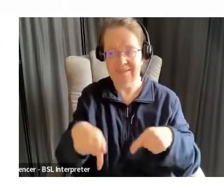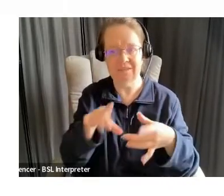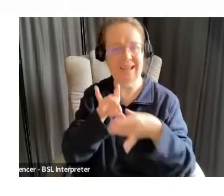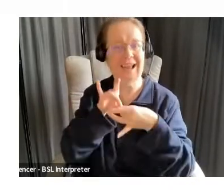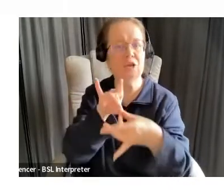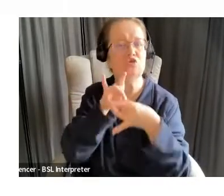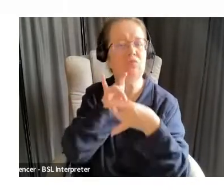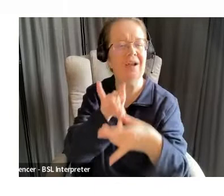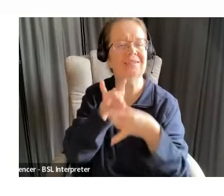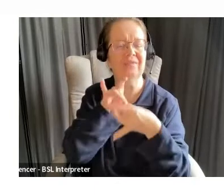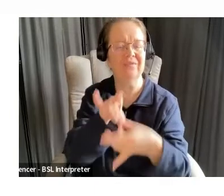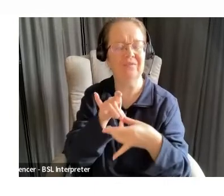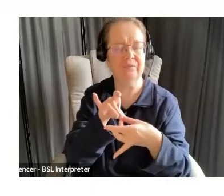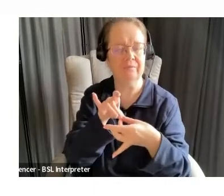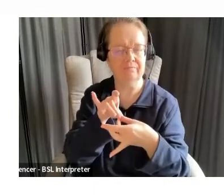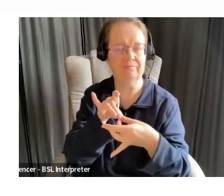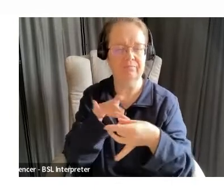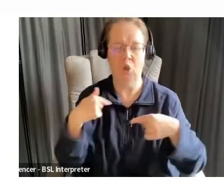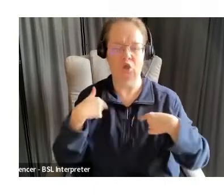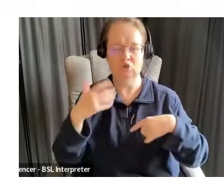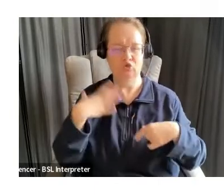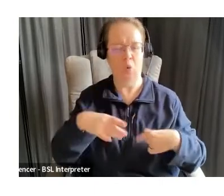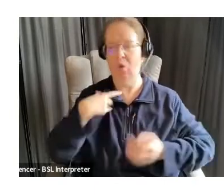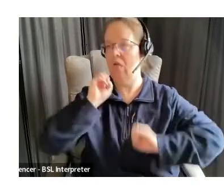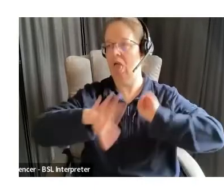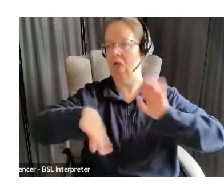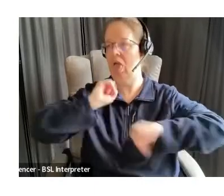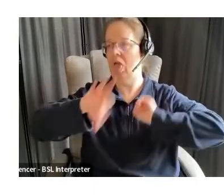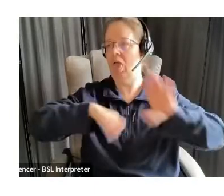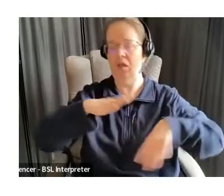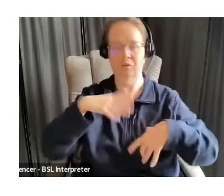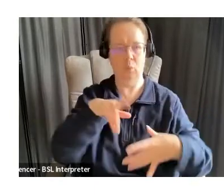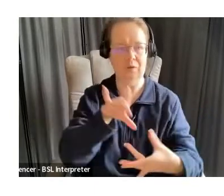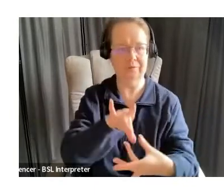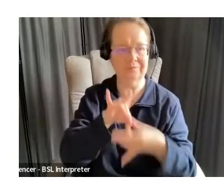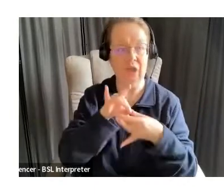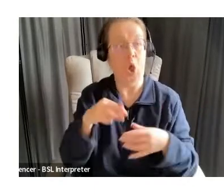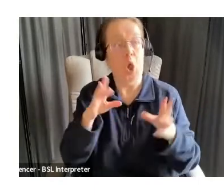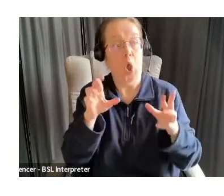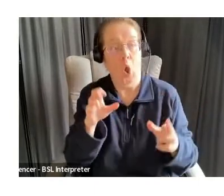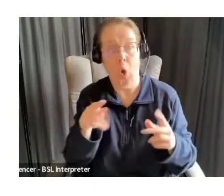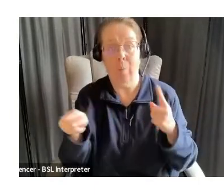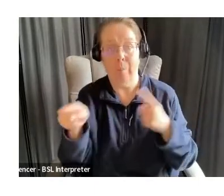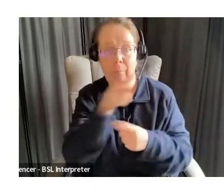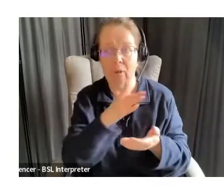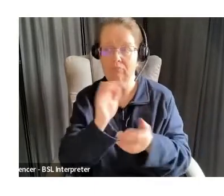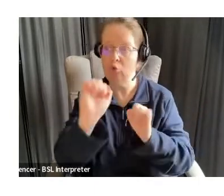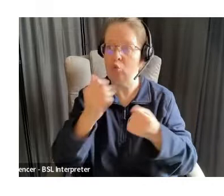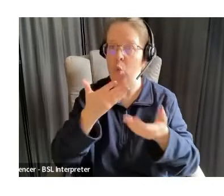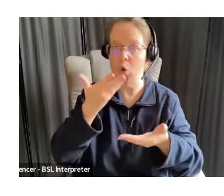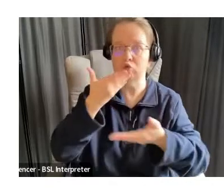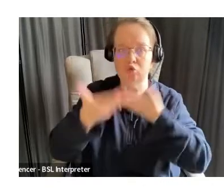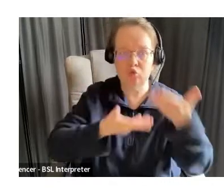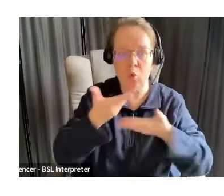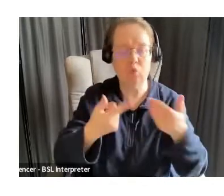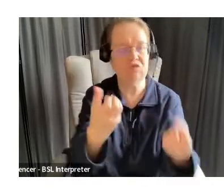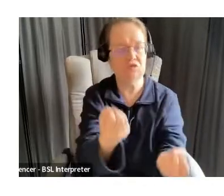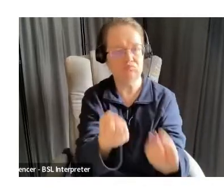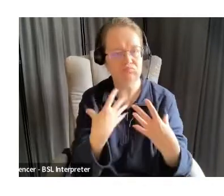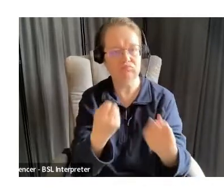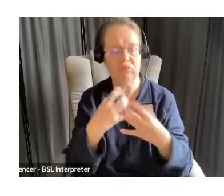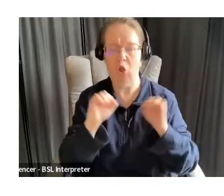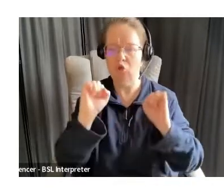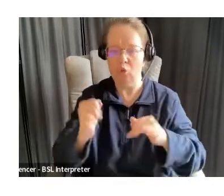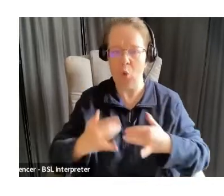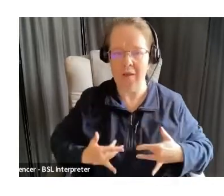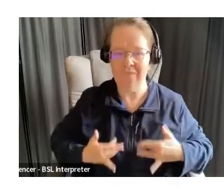of course, that means that we welcome and we hope that you will share your stories with us and your insights and